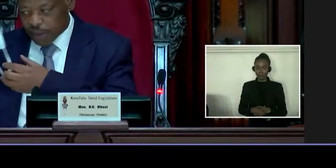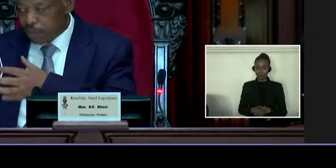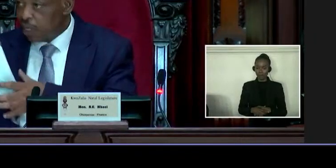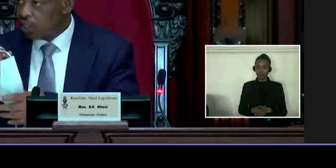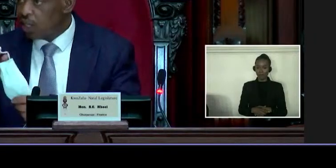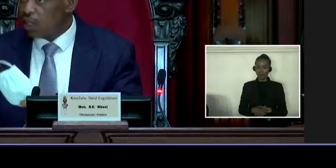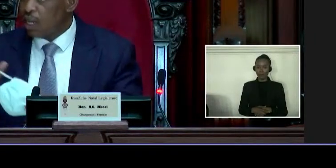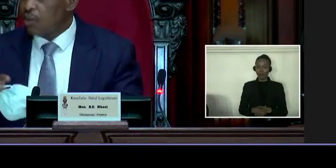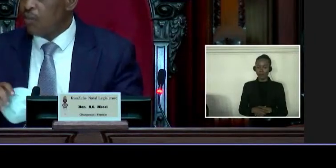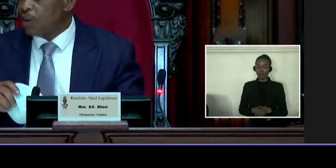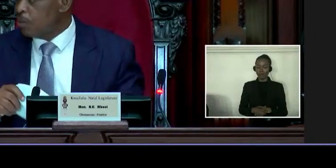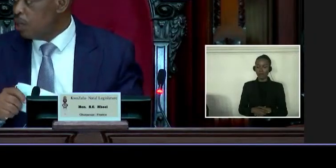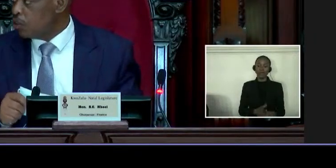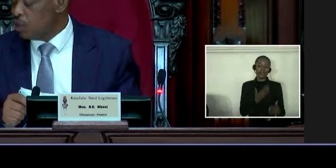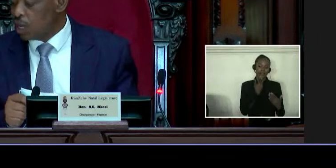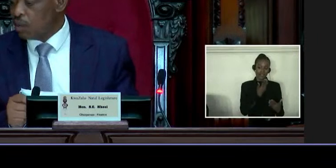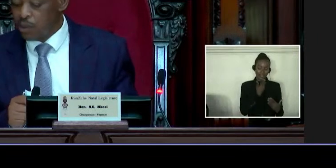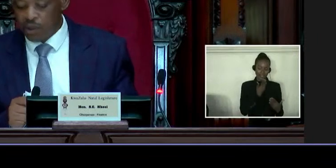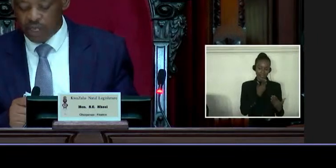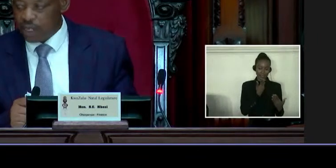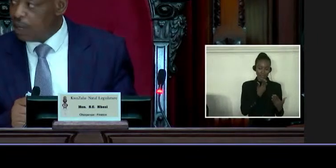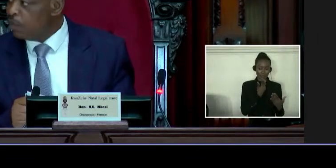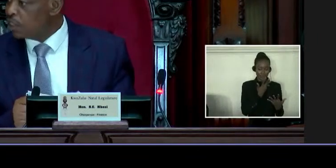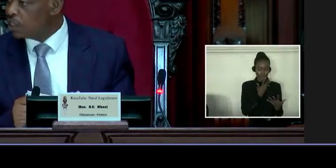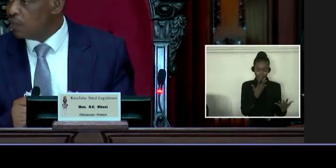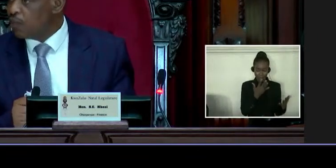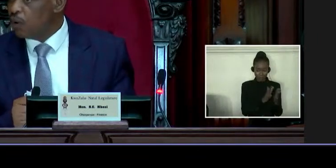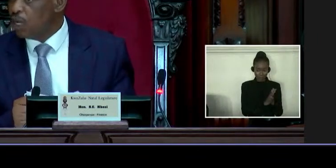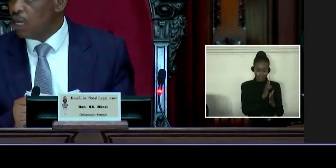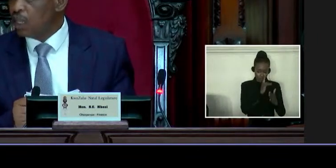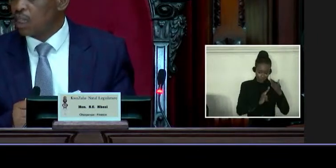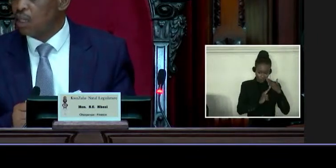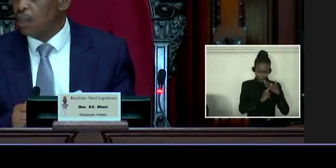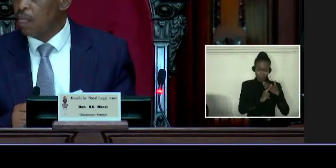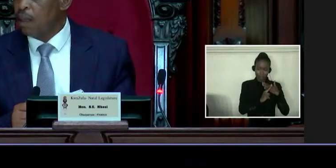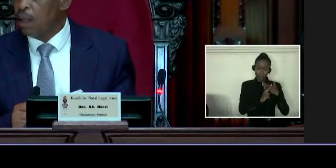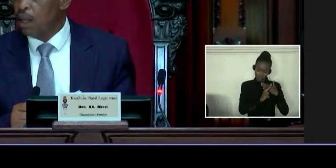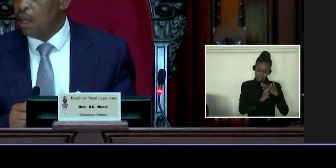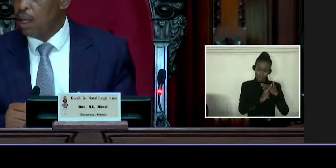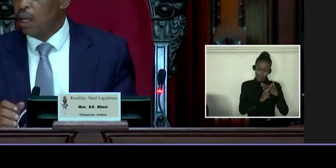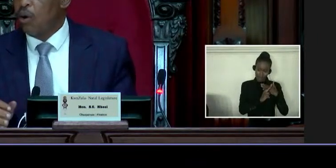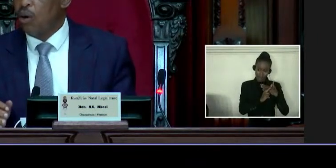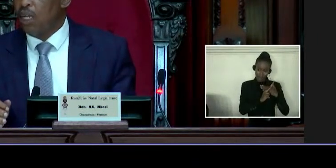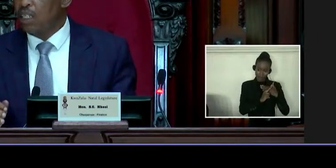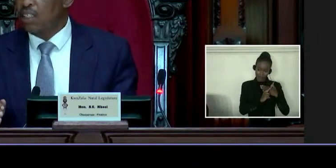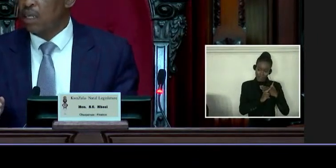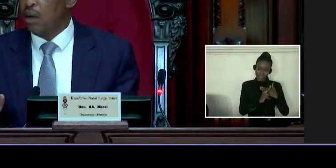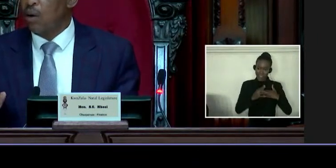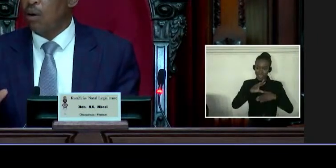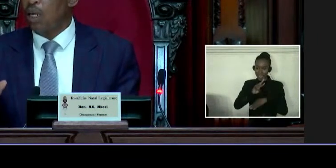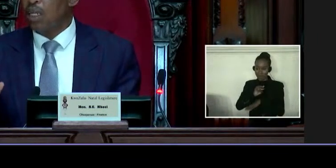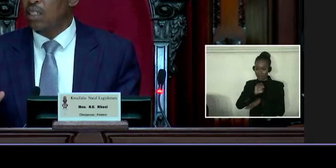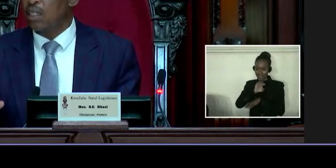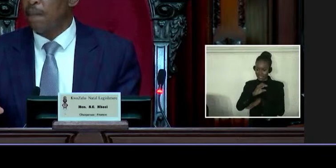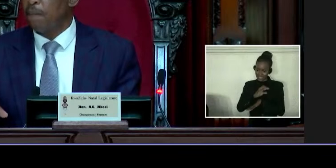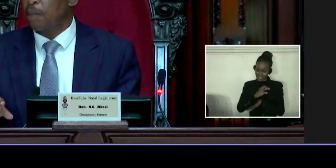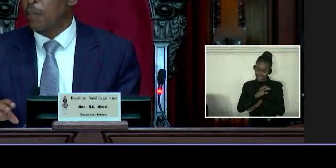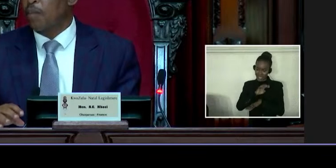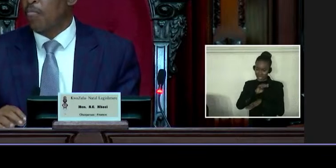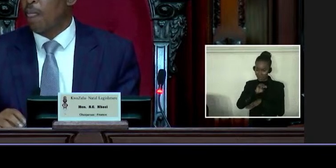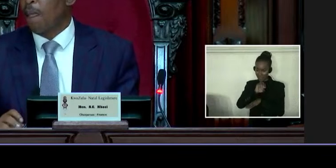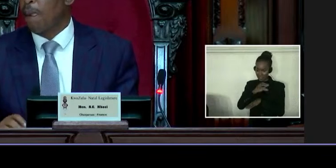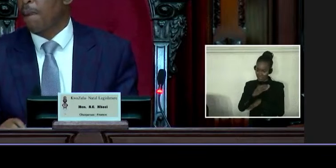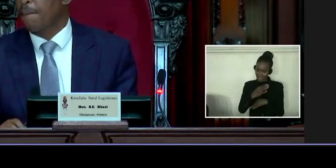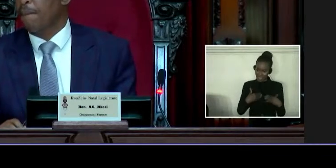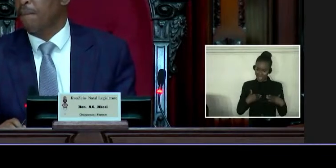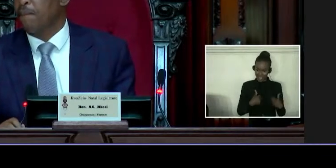thank you very much thank you very much honorable embassy for help a colleague polite